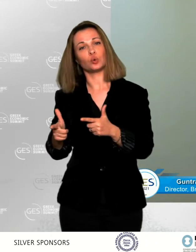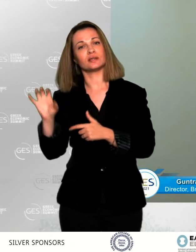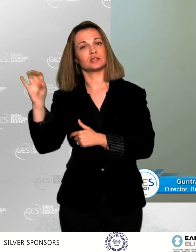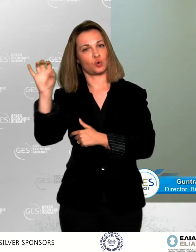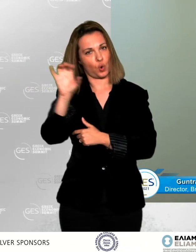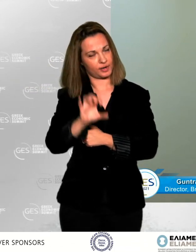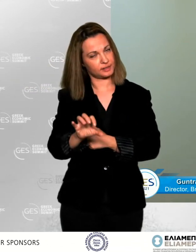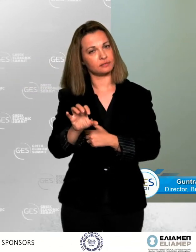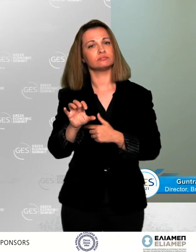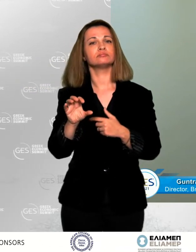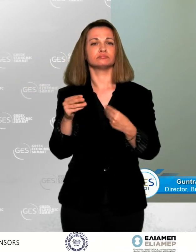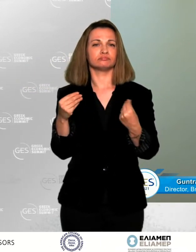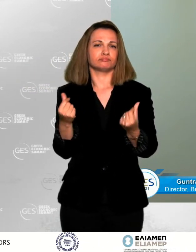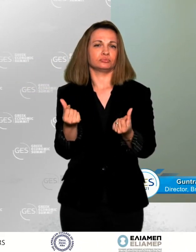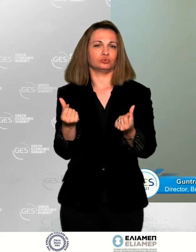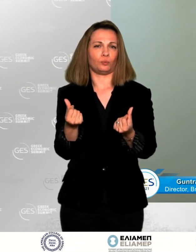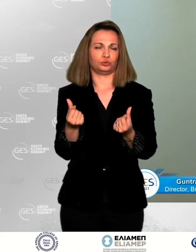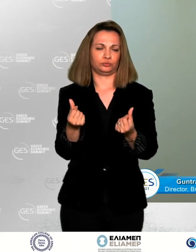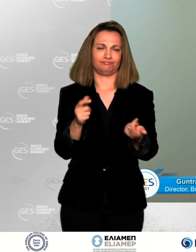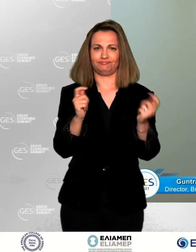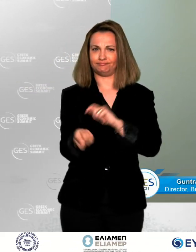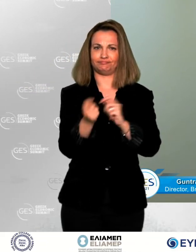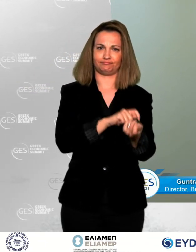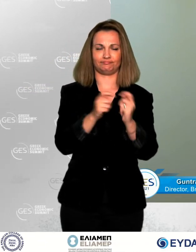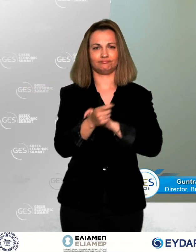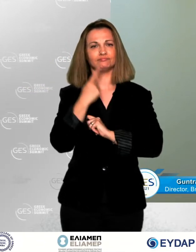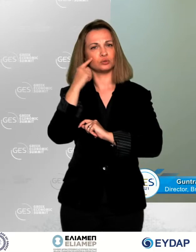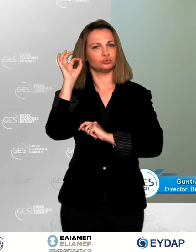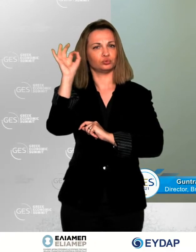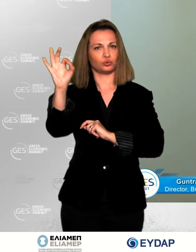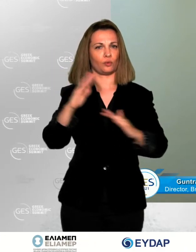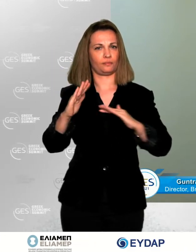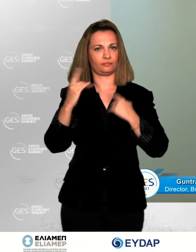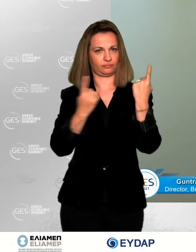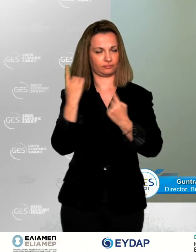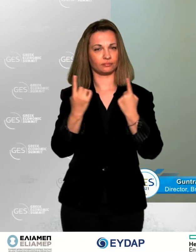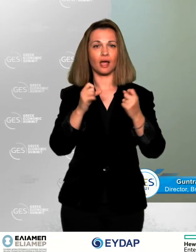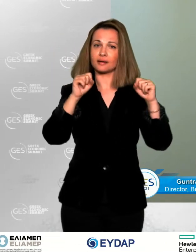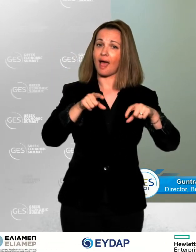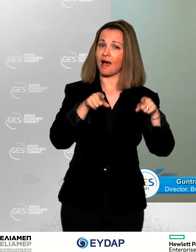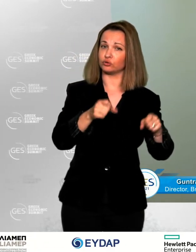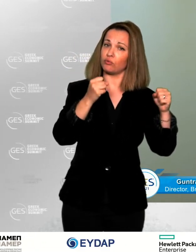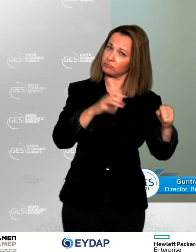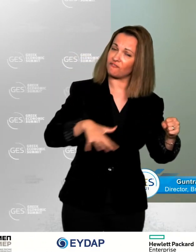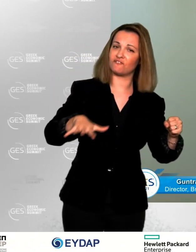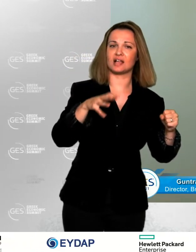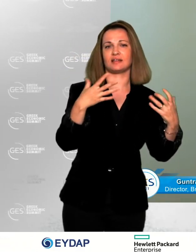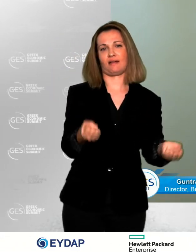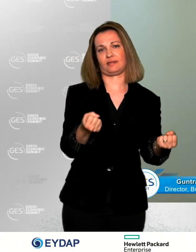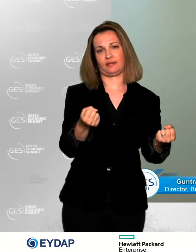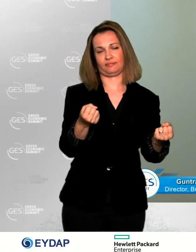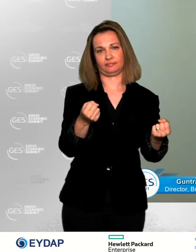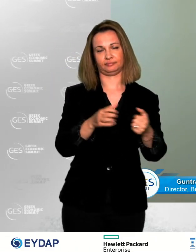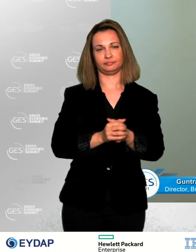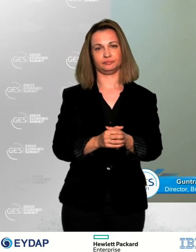think, quite well established. And there is some funding there. And probably